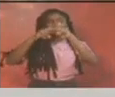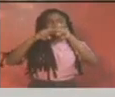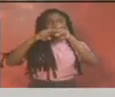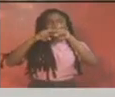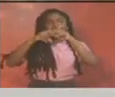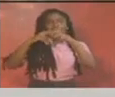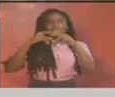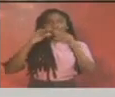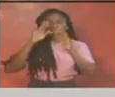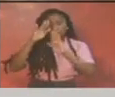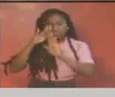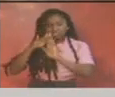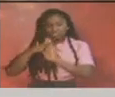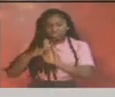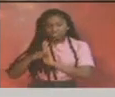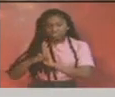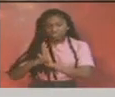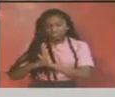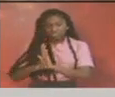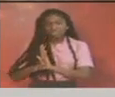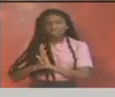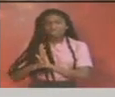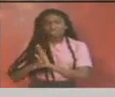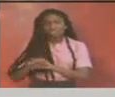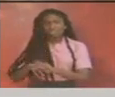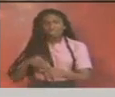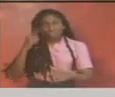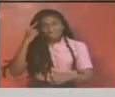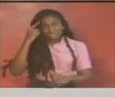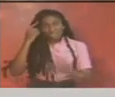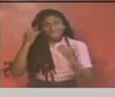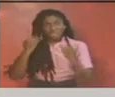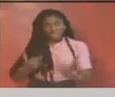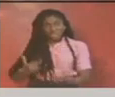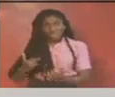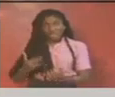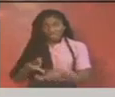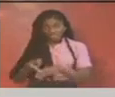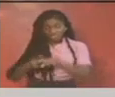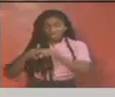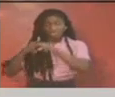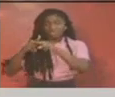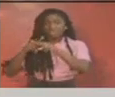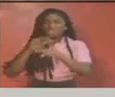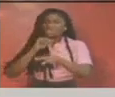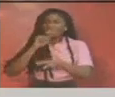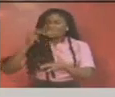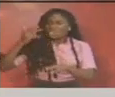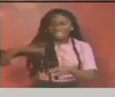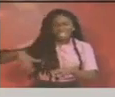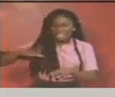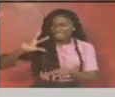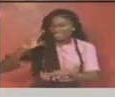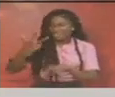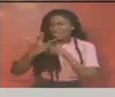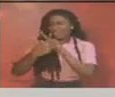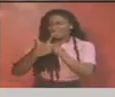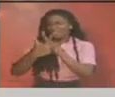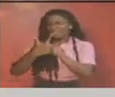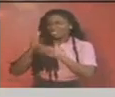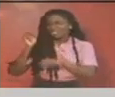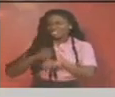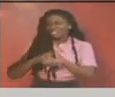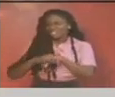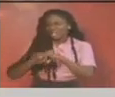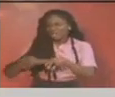in phase 2, so we can continue to think or call it phase 2 in our context. Irregardless of what you want to call it,